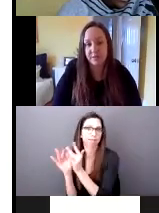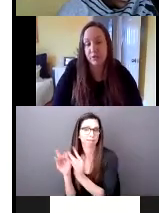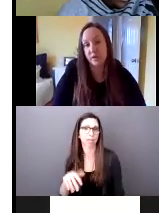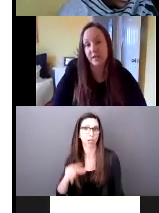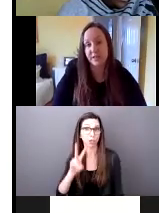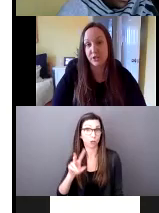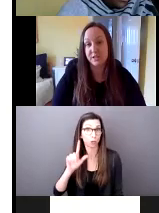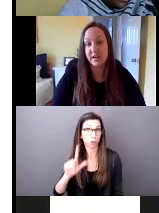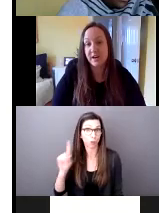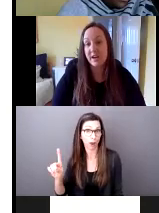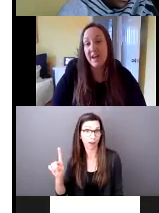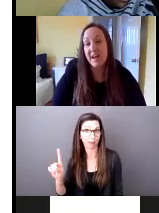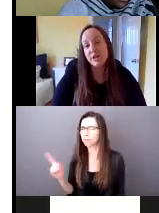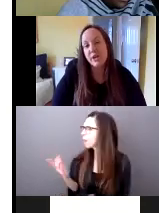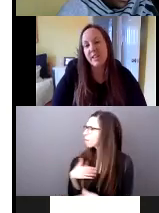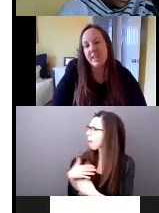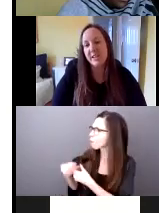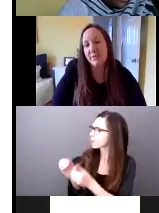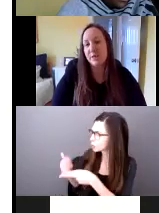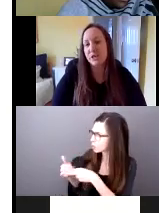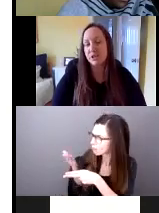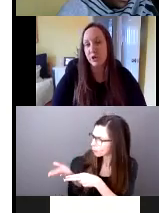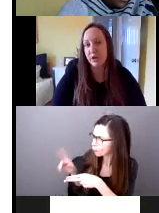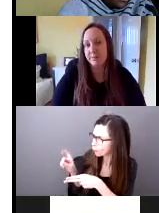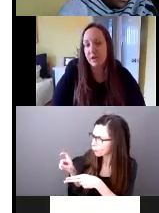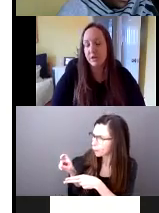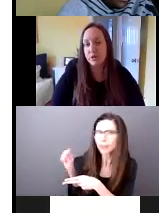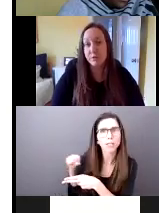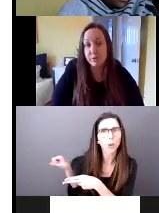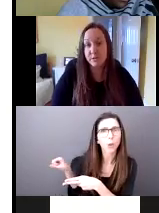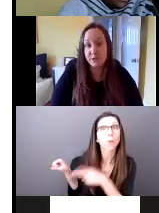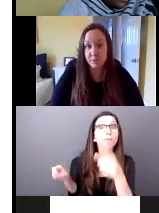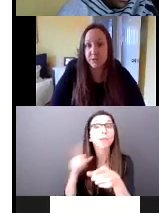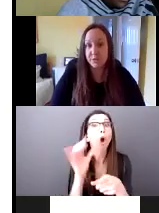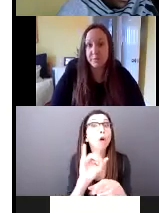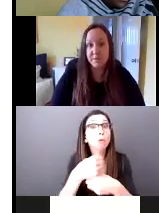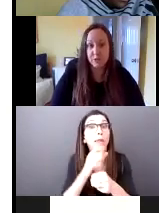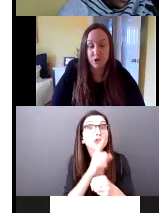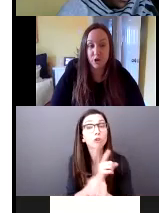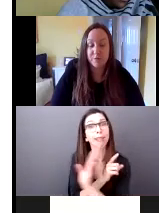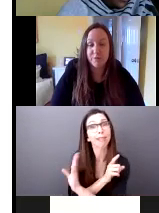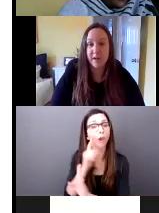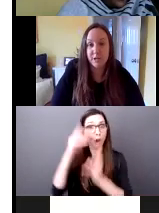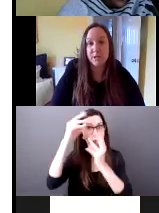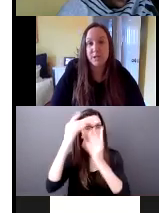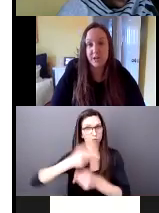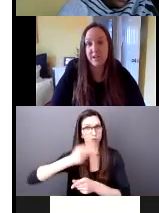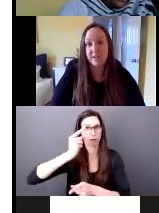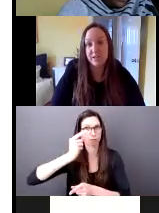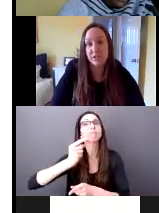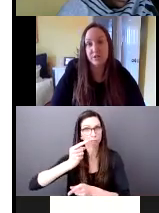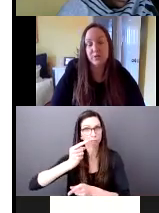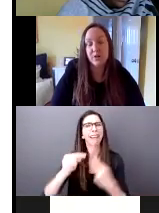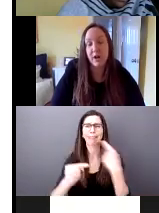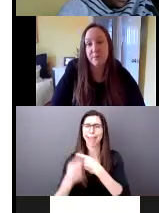see if your organization is there and ensuring that the information is current. So the folks at 211 do an amazing job of annually checking